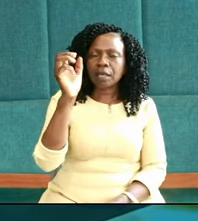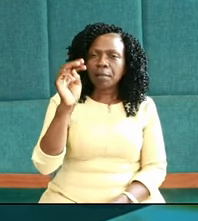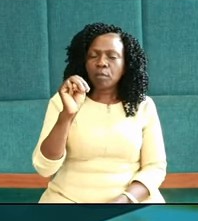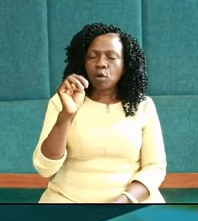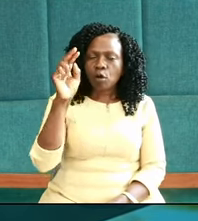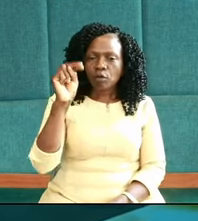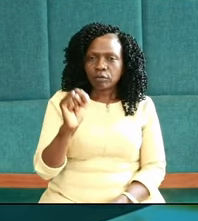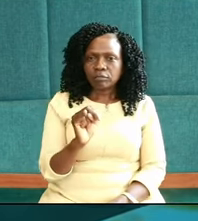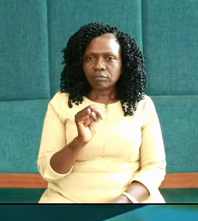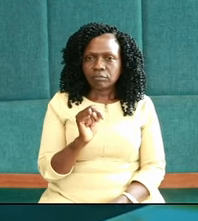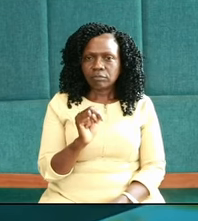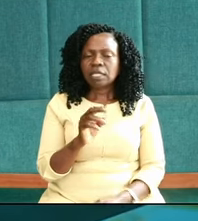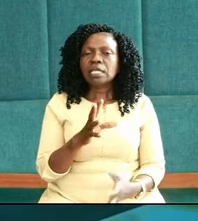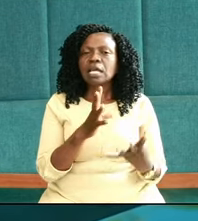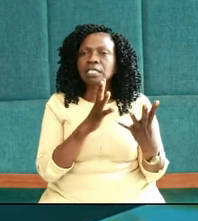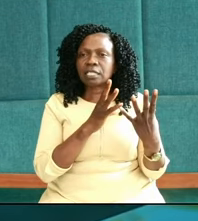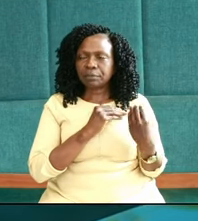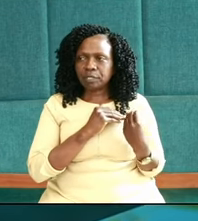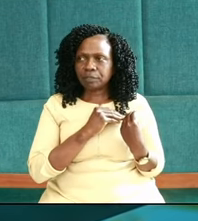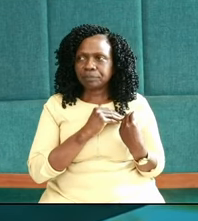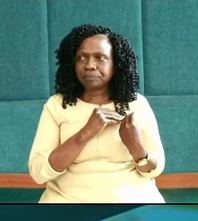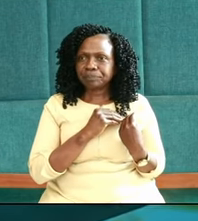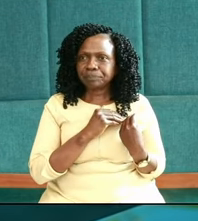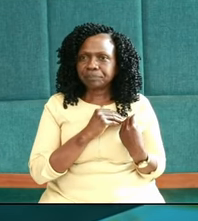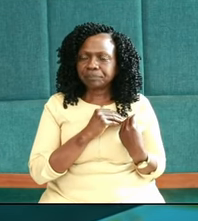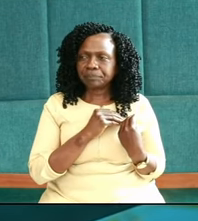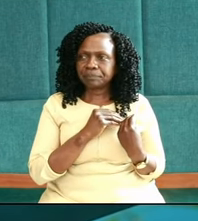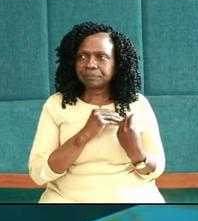is convicted and he comes.